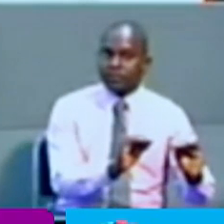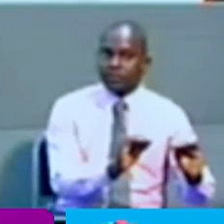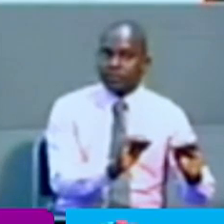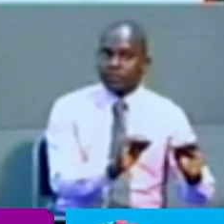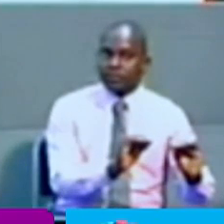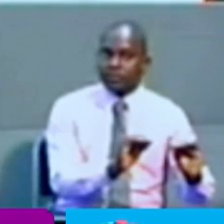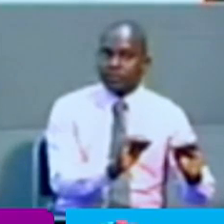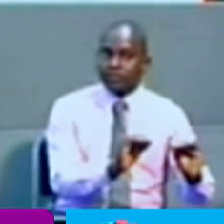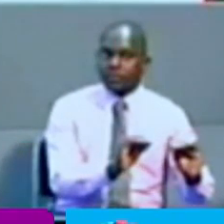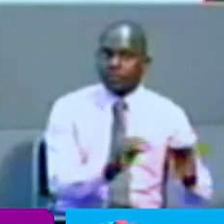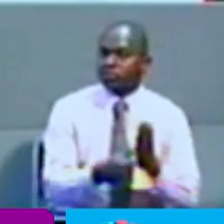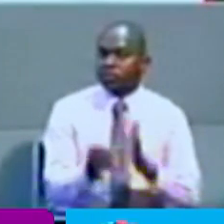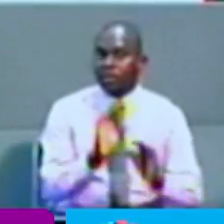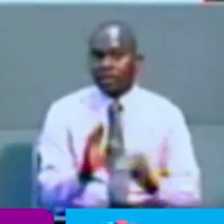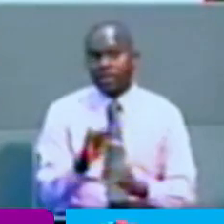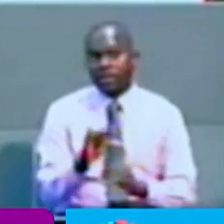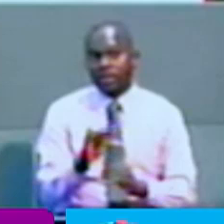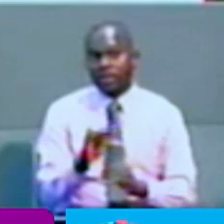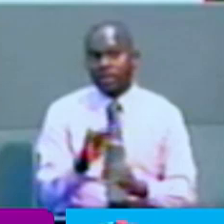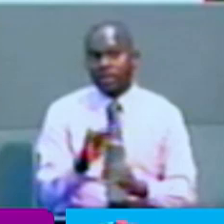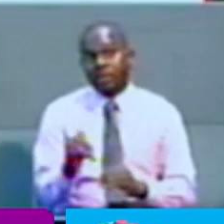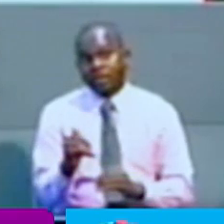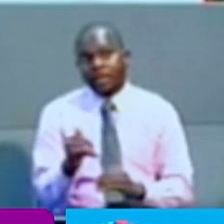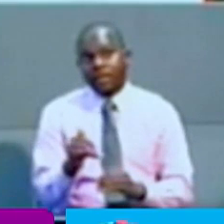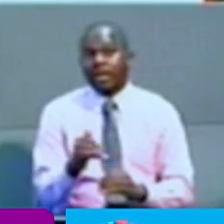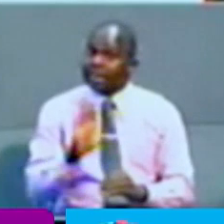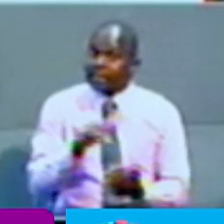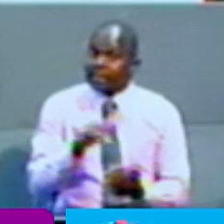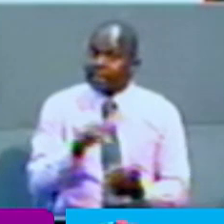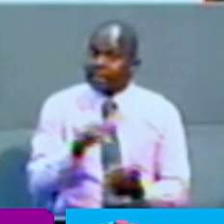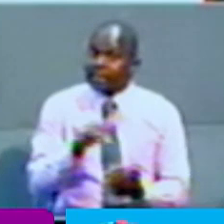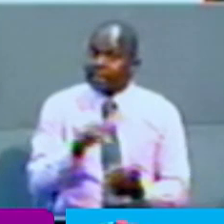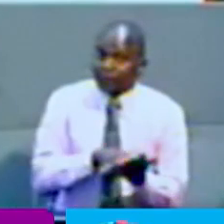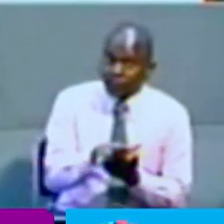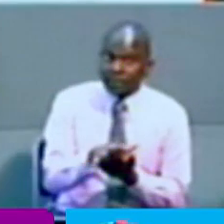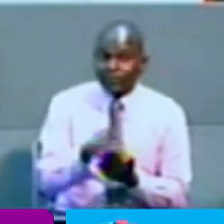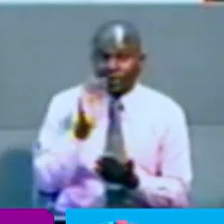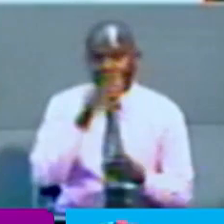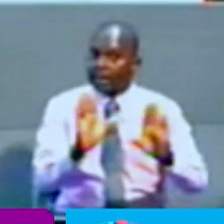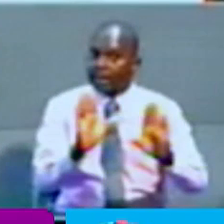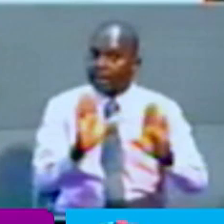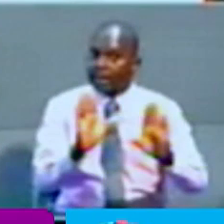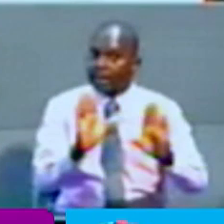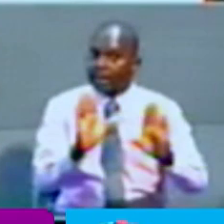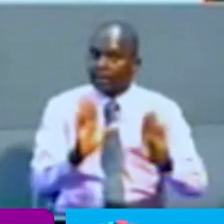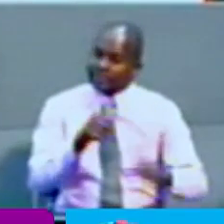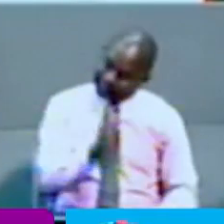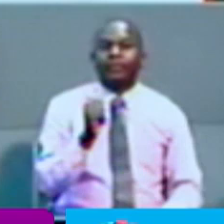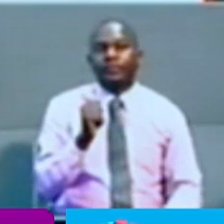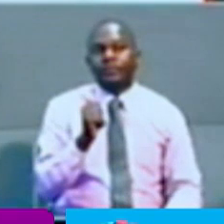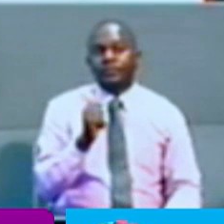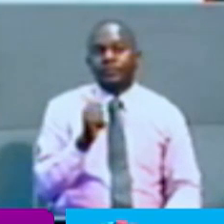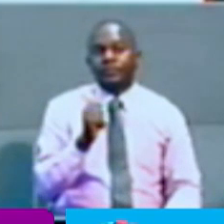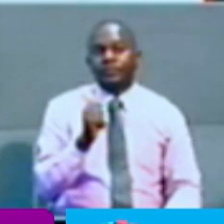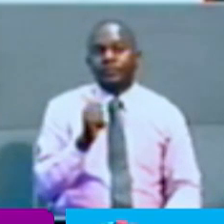So that should not be a problem. But at their own cost, not necessarily at the cost of the government. Because that also